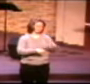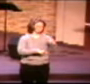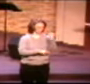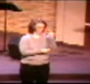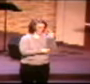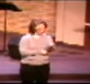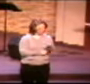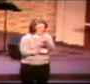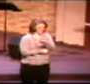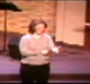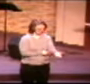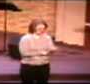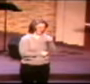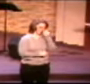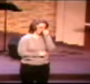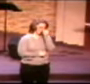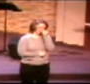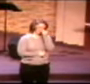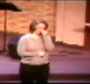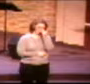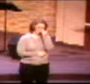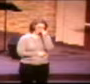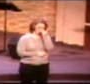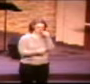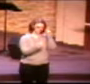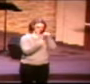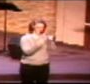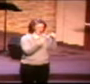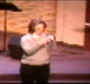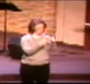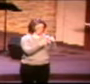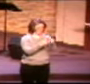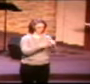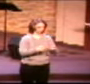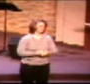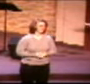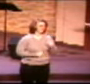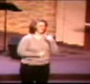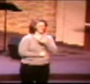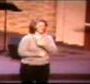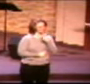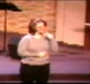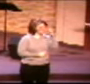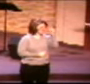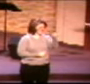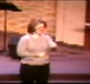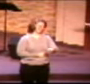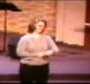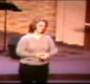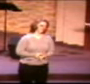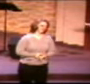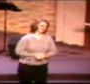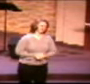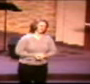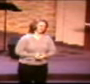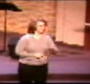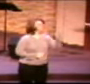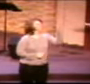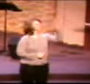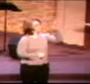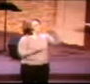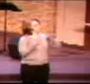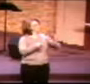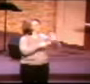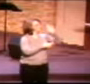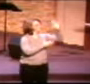one thing, this one word, and we say yes. Oh God, let